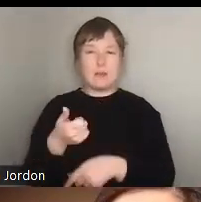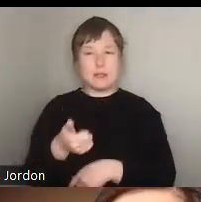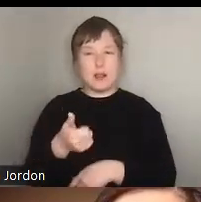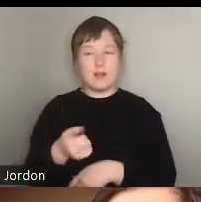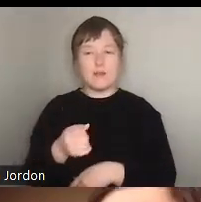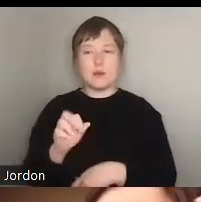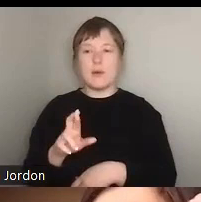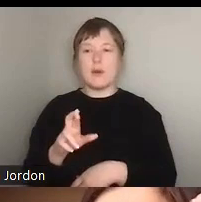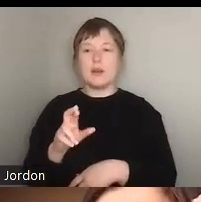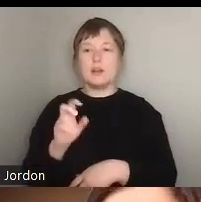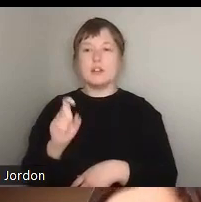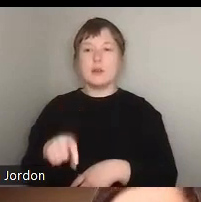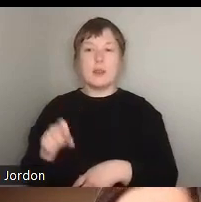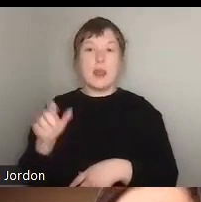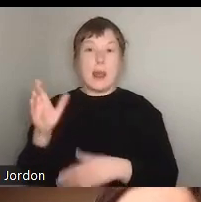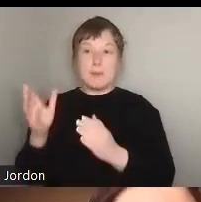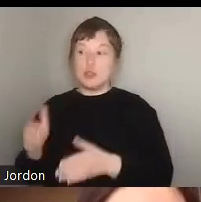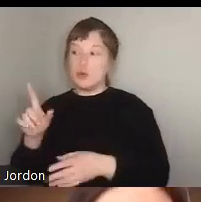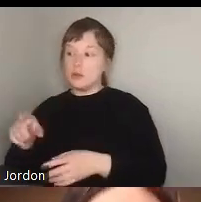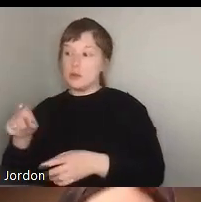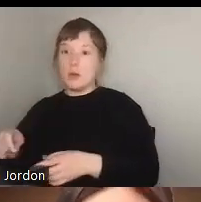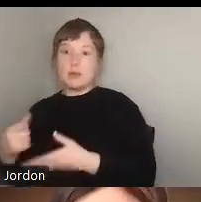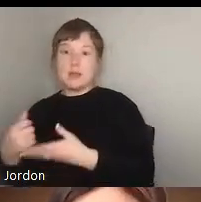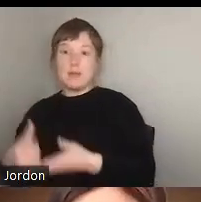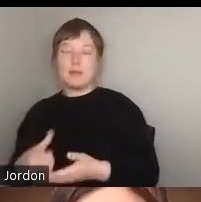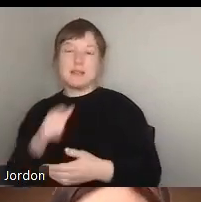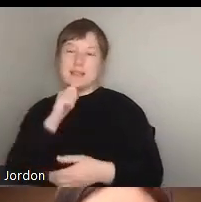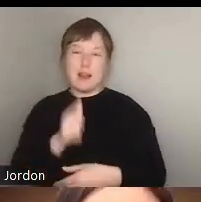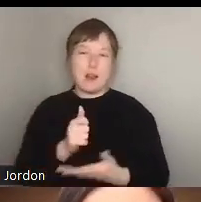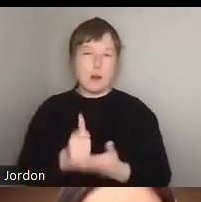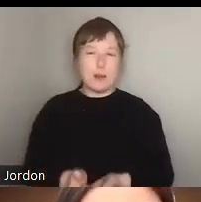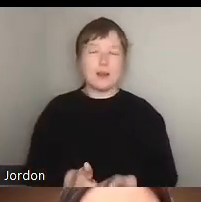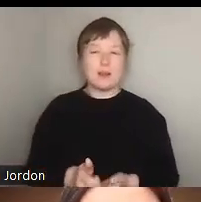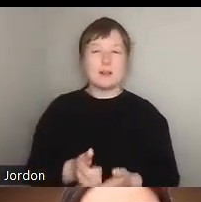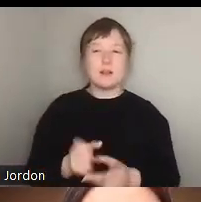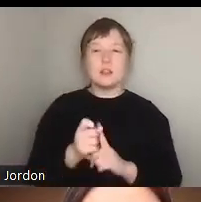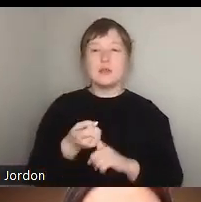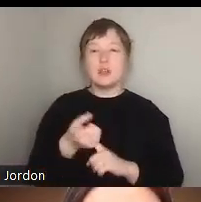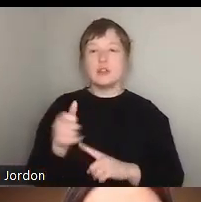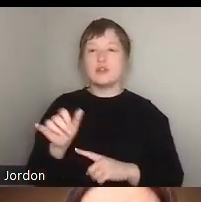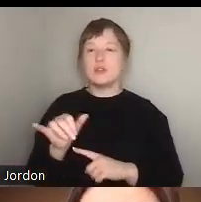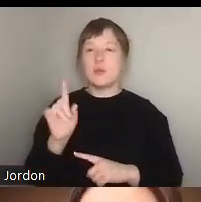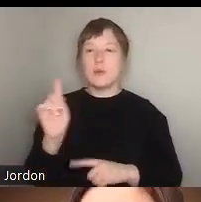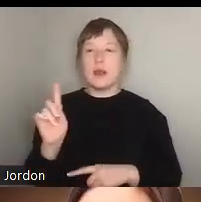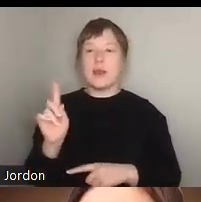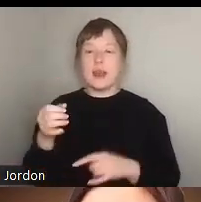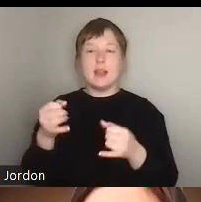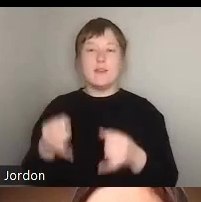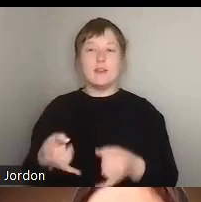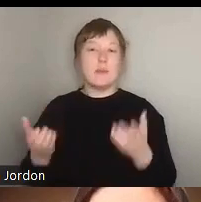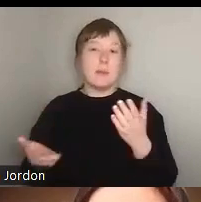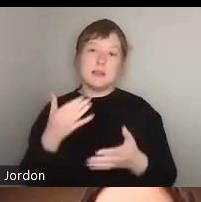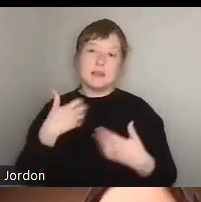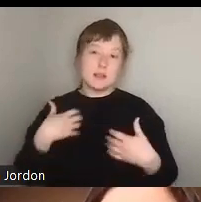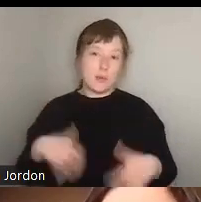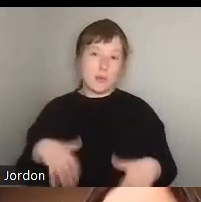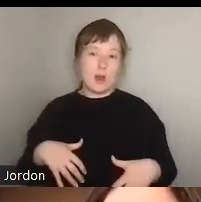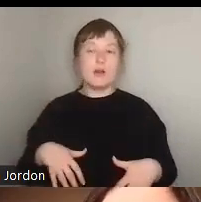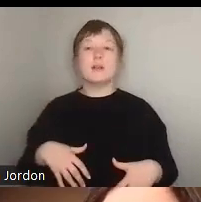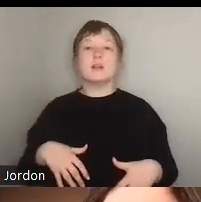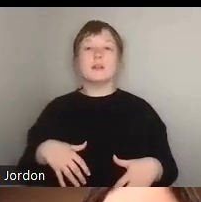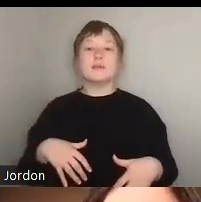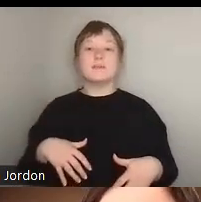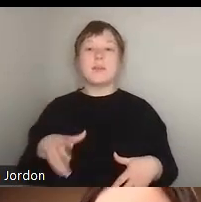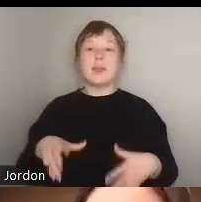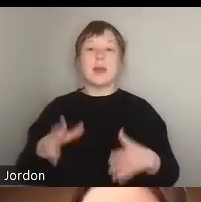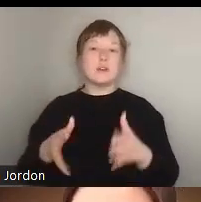be helping them is not. There are also situations too where the individual might not want to, and the person